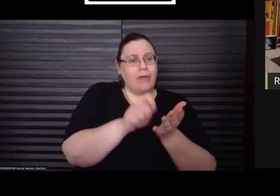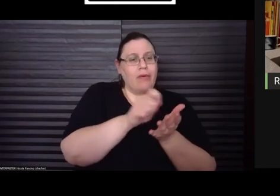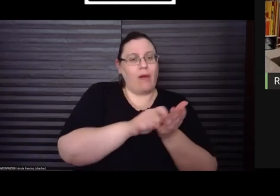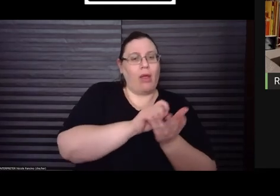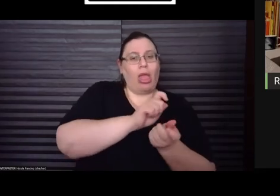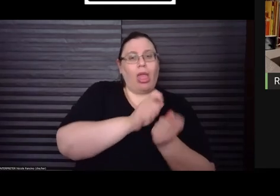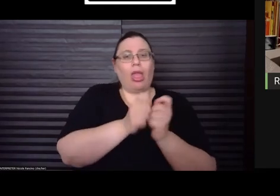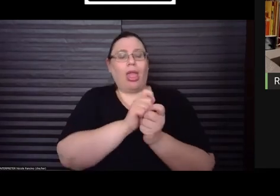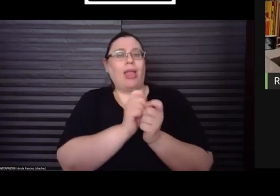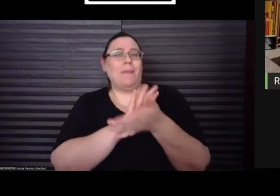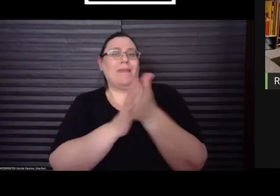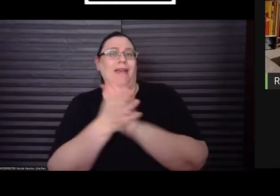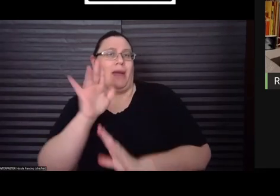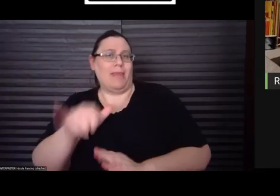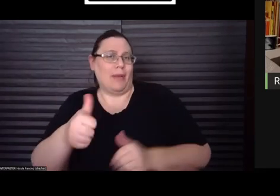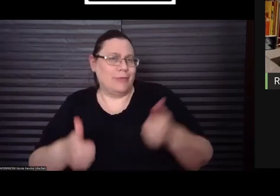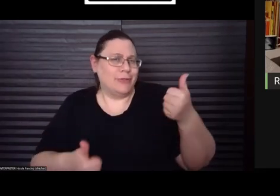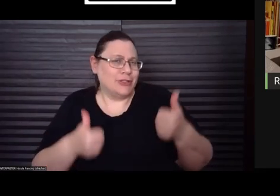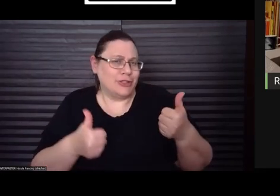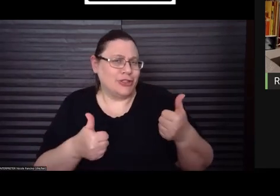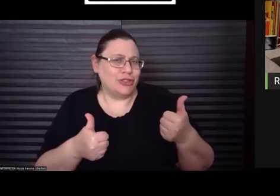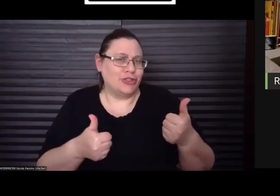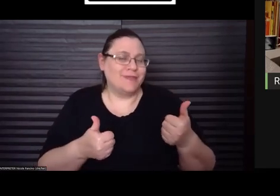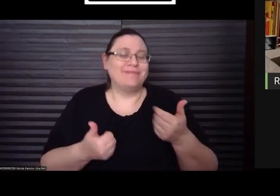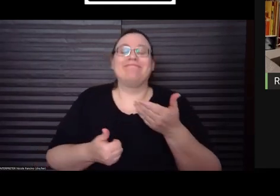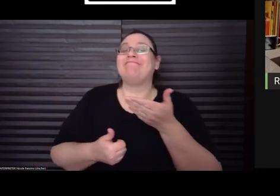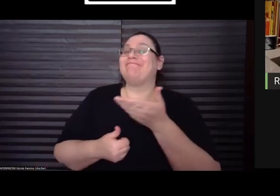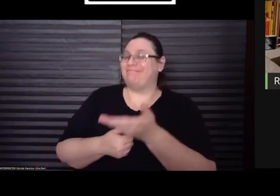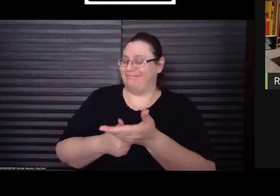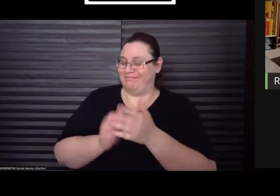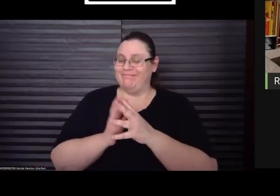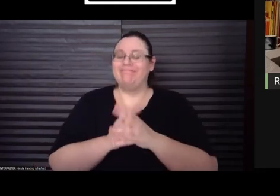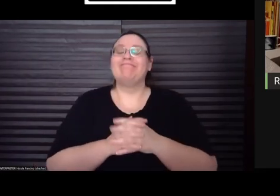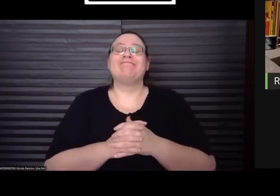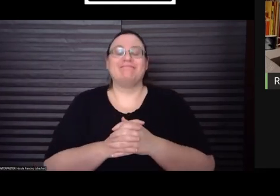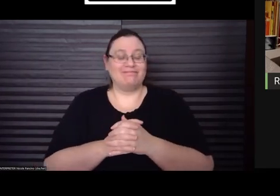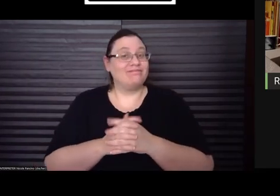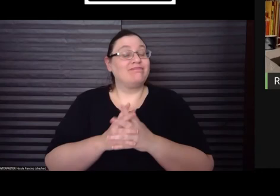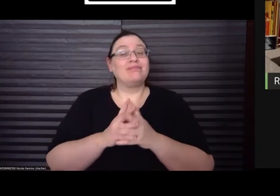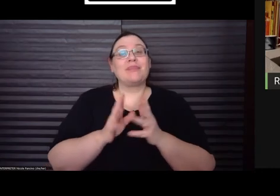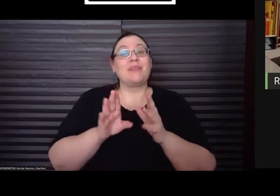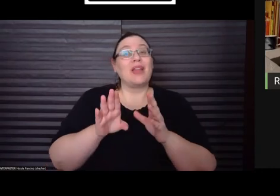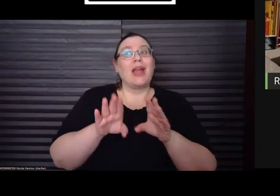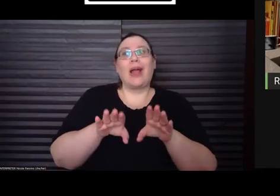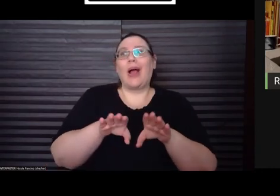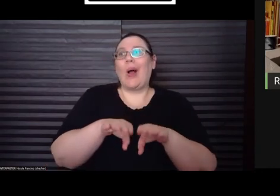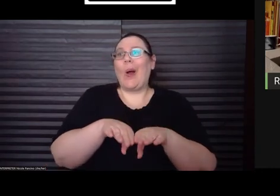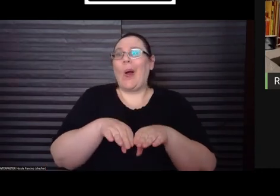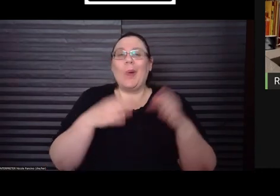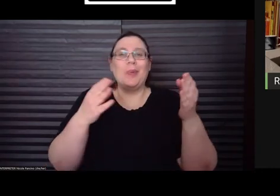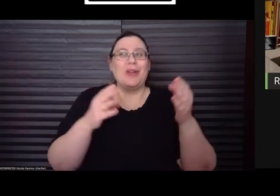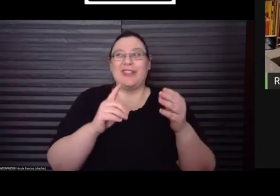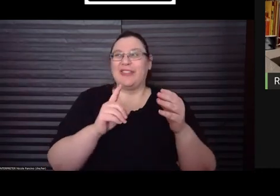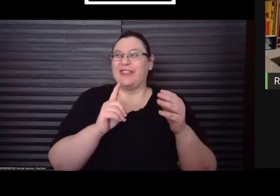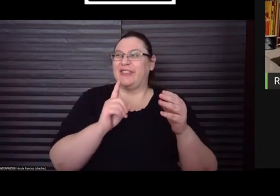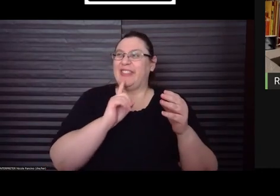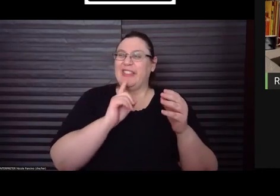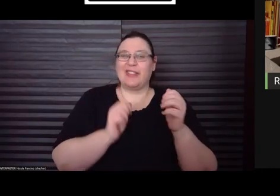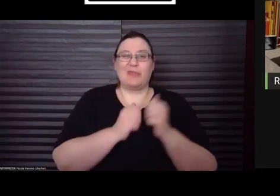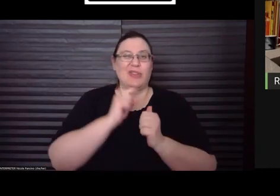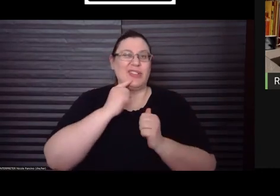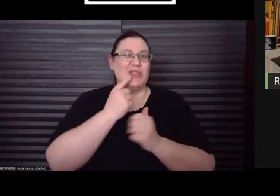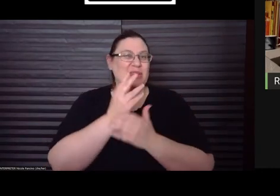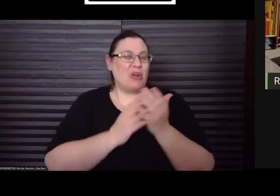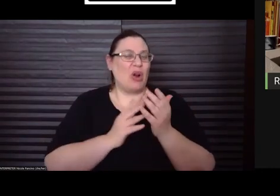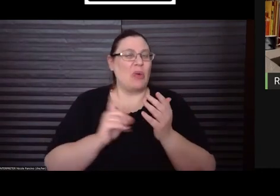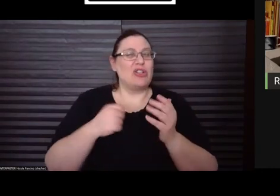writing. Yeah. And, you know, it's almost the opening is almost the sort of most somber part. It's